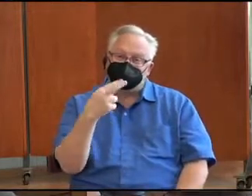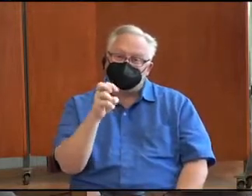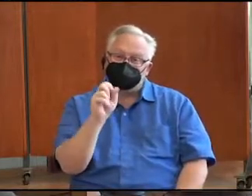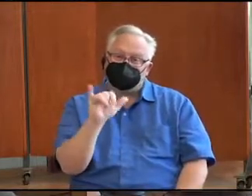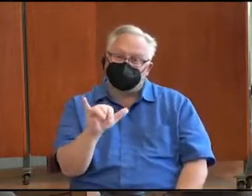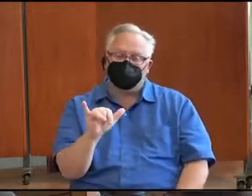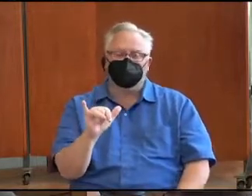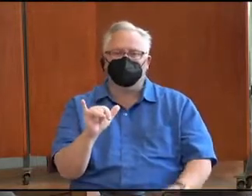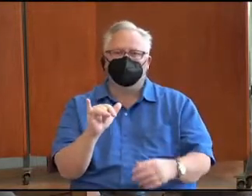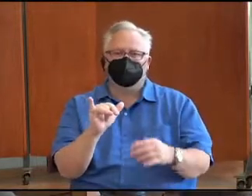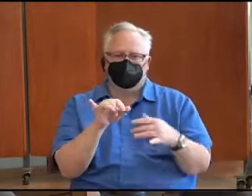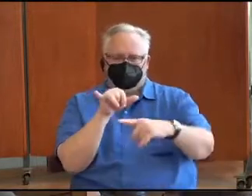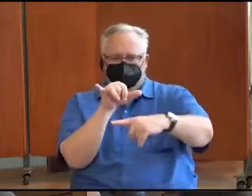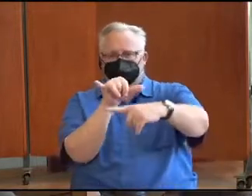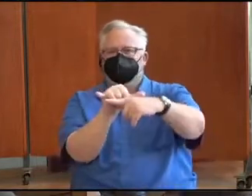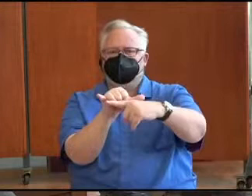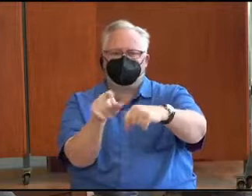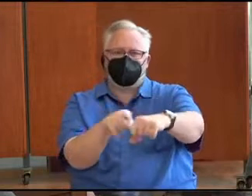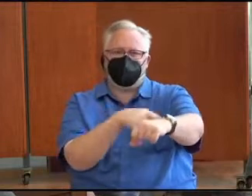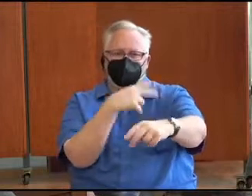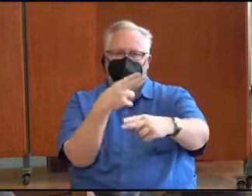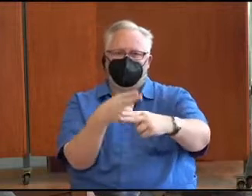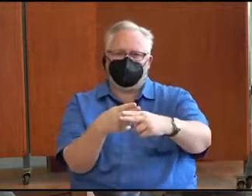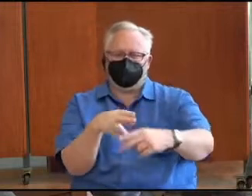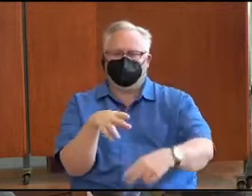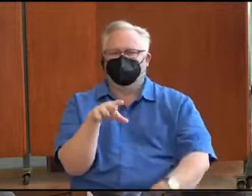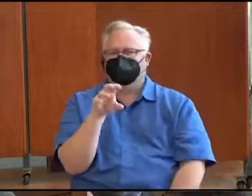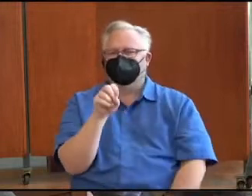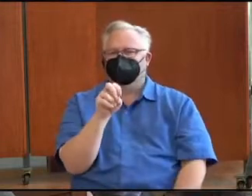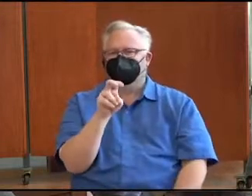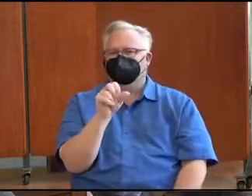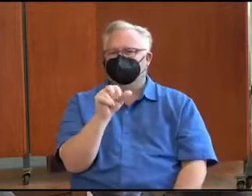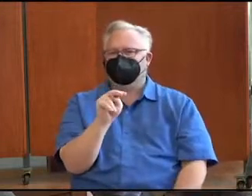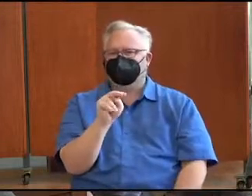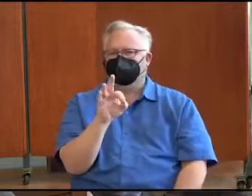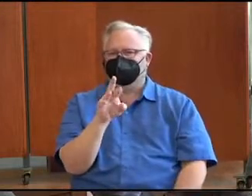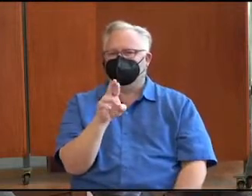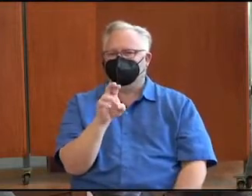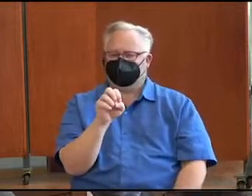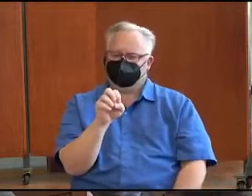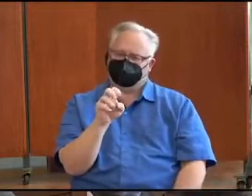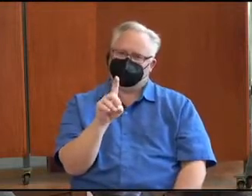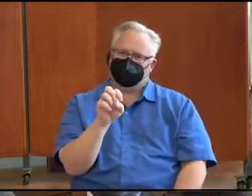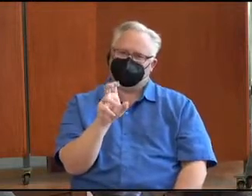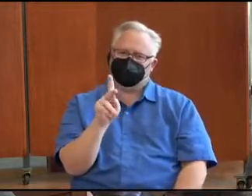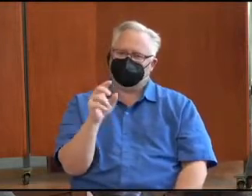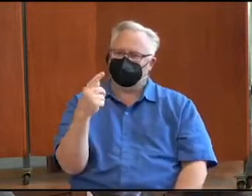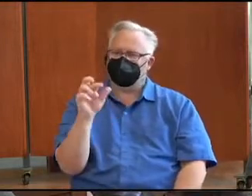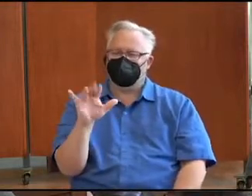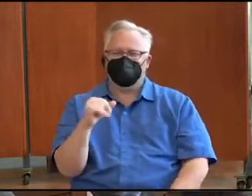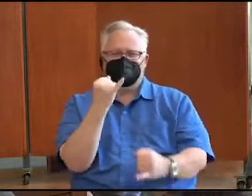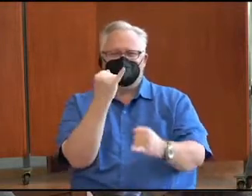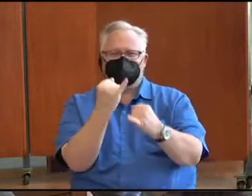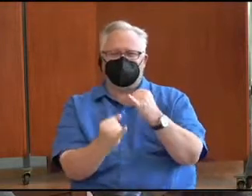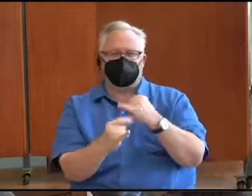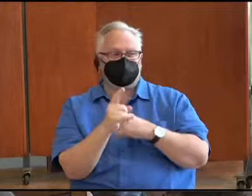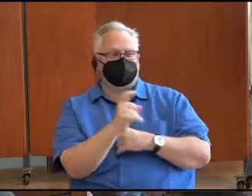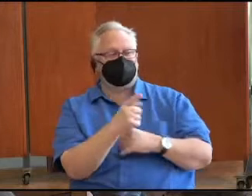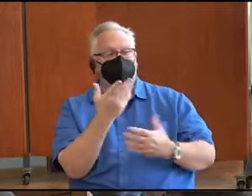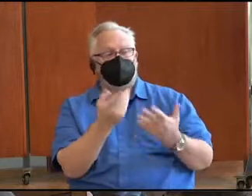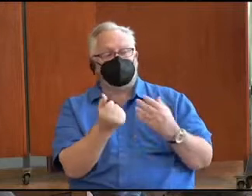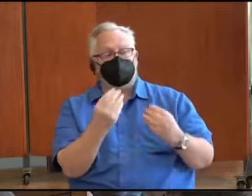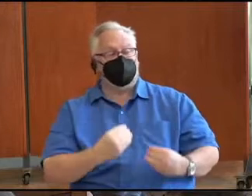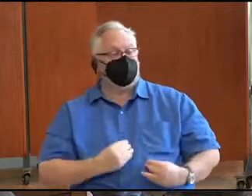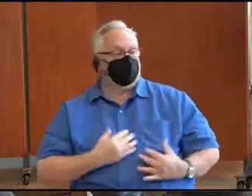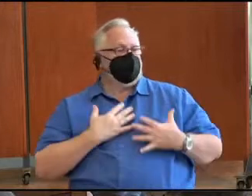a mouthful longer name, Susan Frederick Gray. And our last question is maybe a little aspirational. They